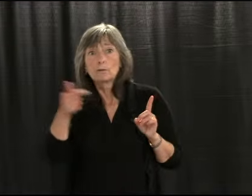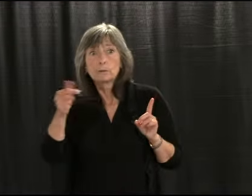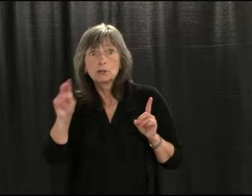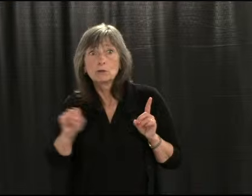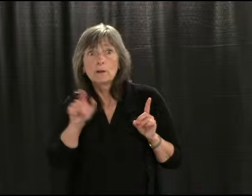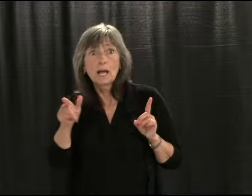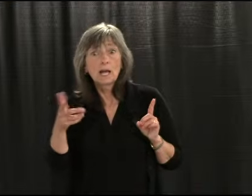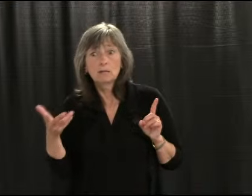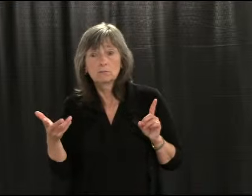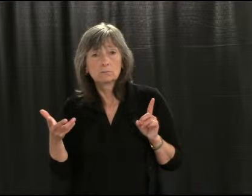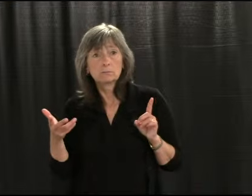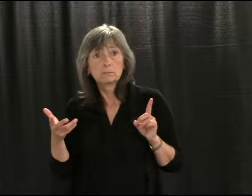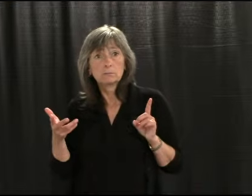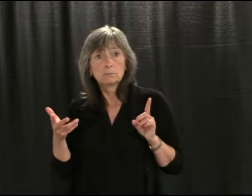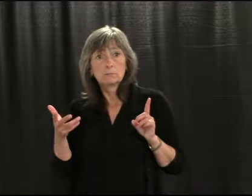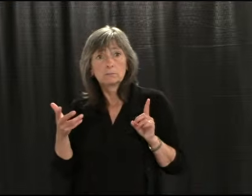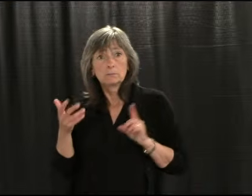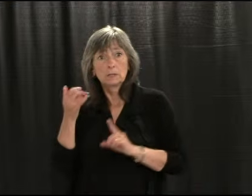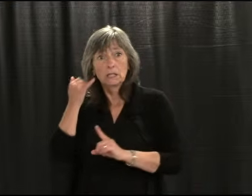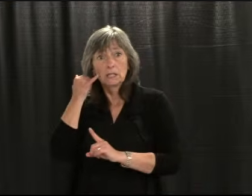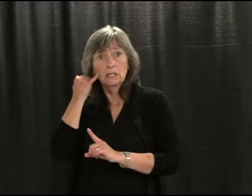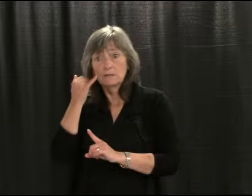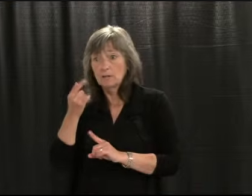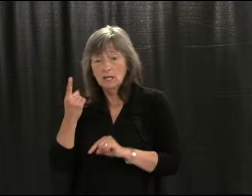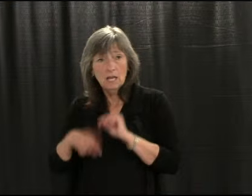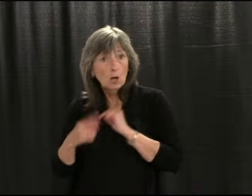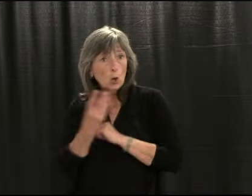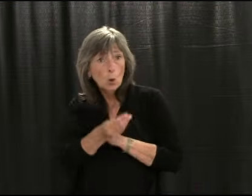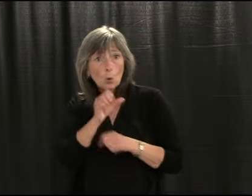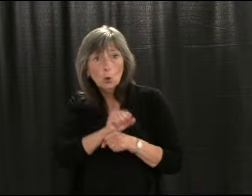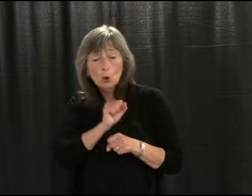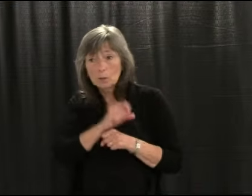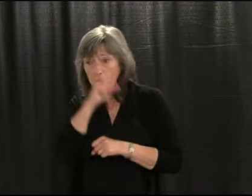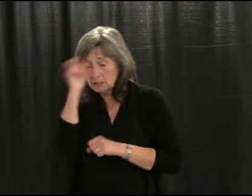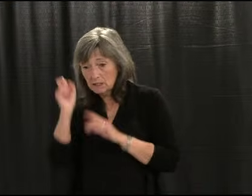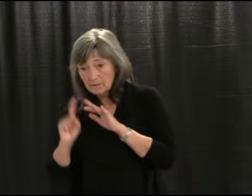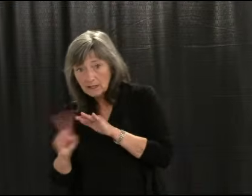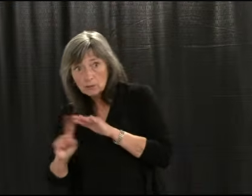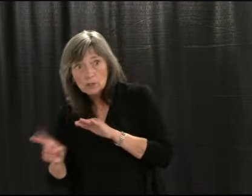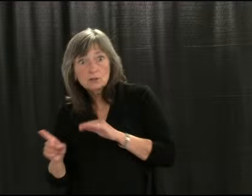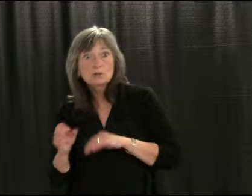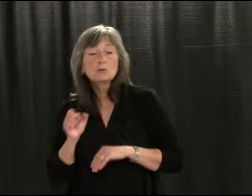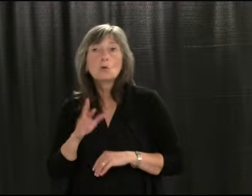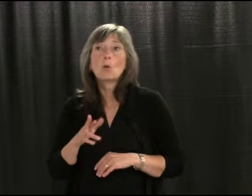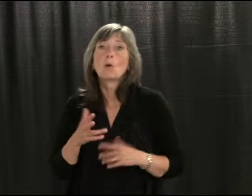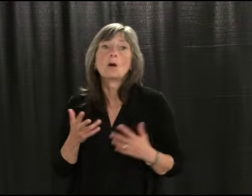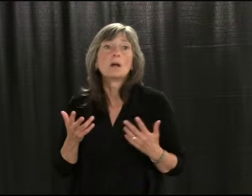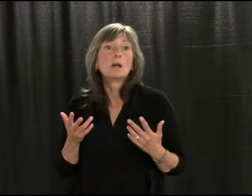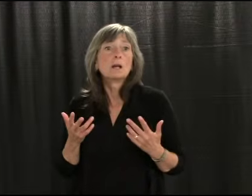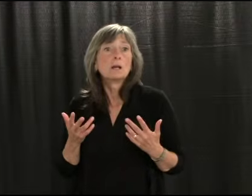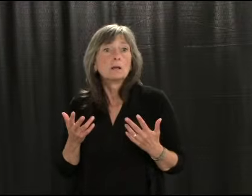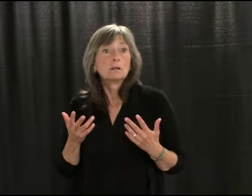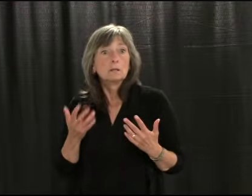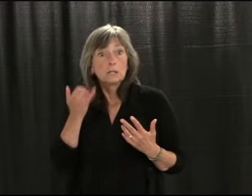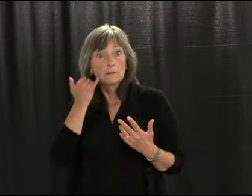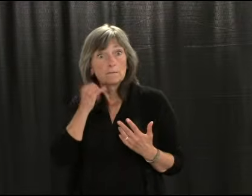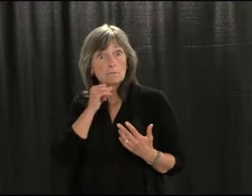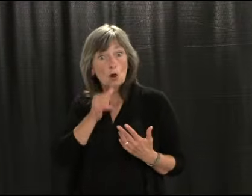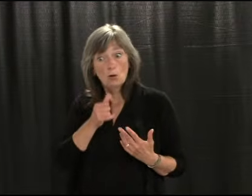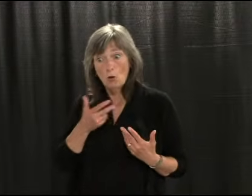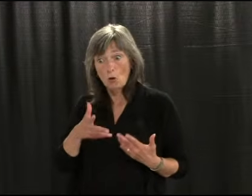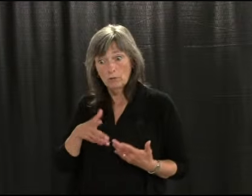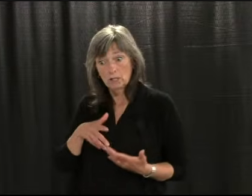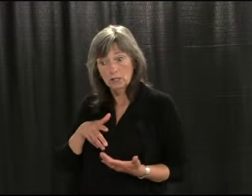Newfoundland Labrador perspective, if they're unable to get to work for evacuation purposes, if we haven't already, we'll be looking